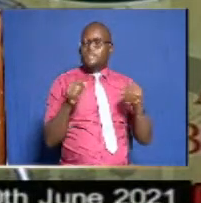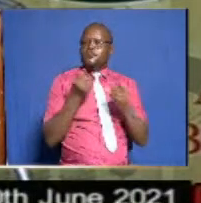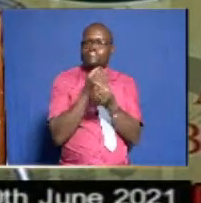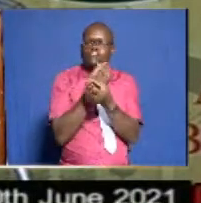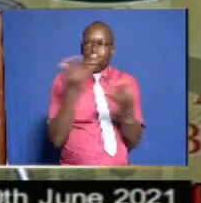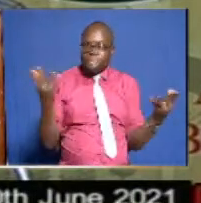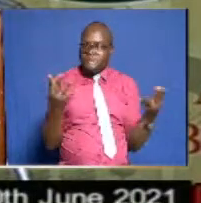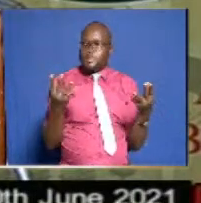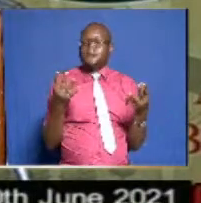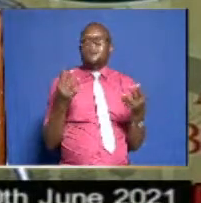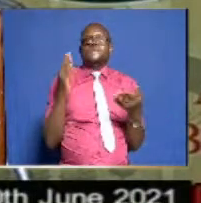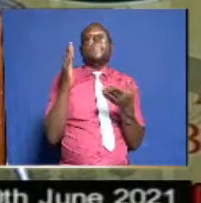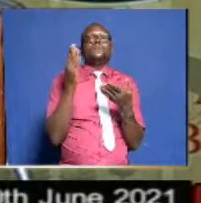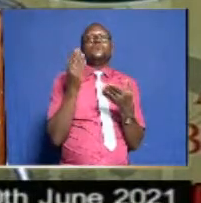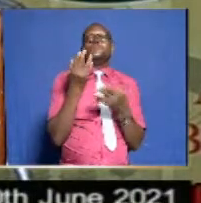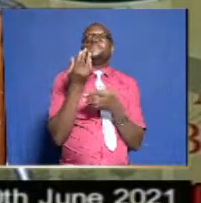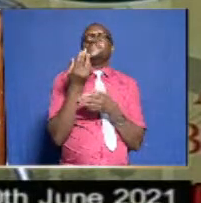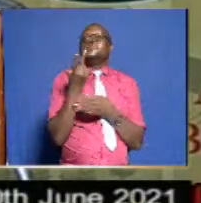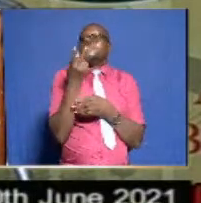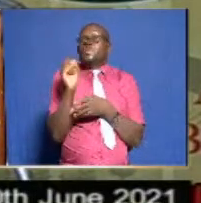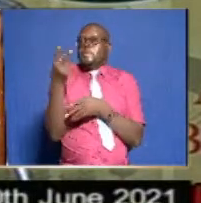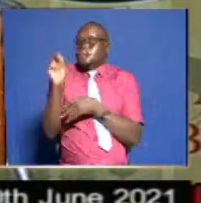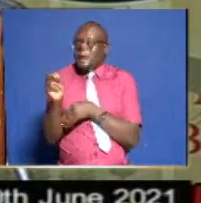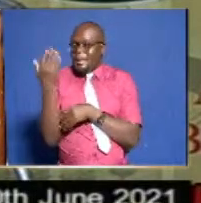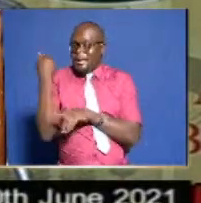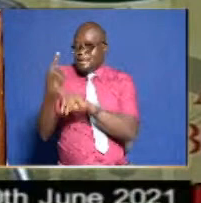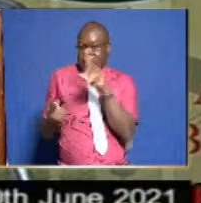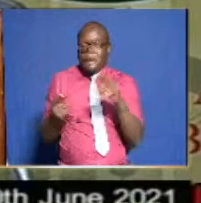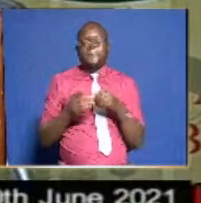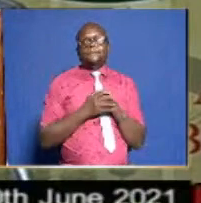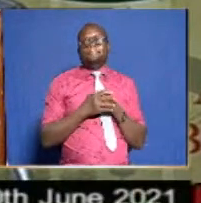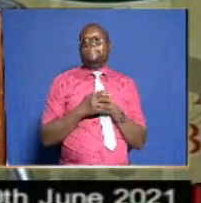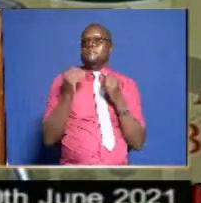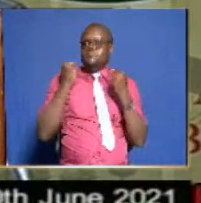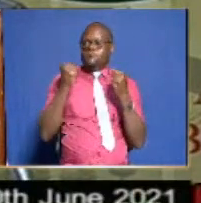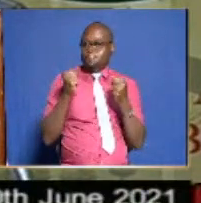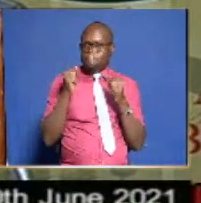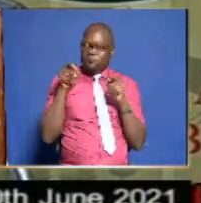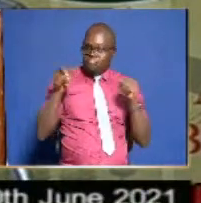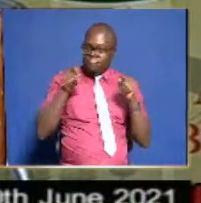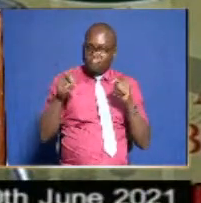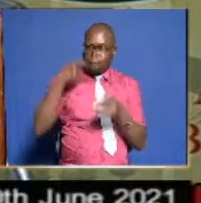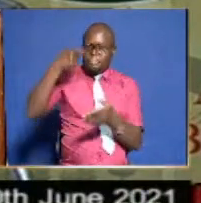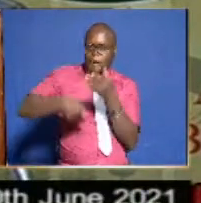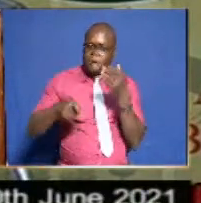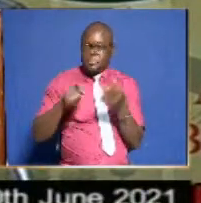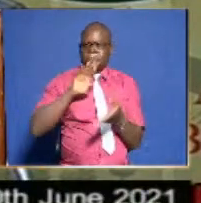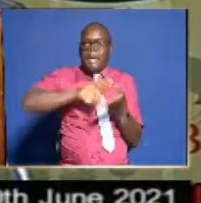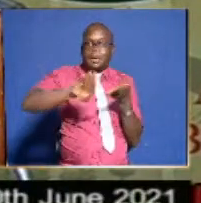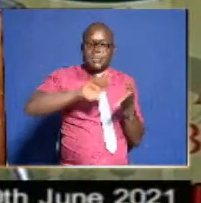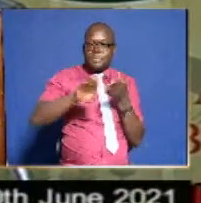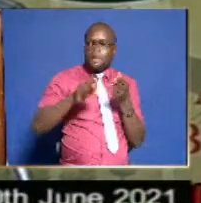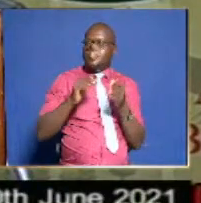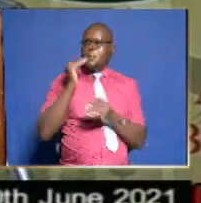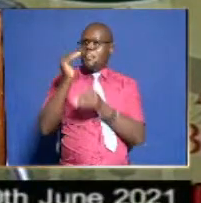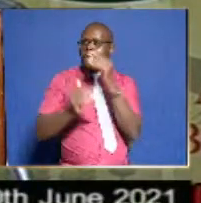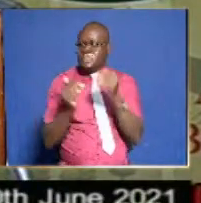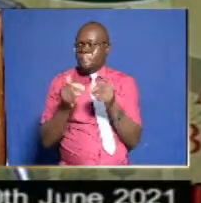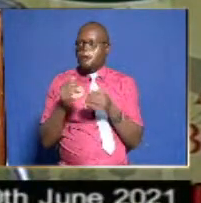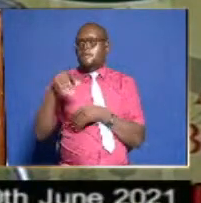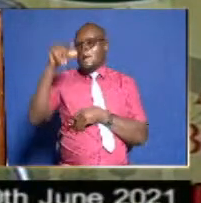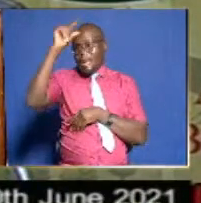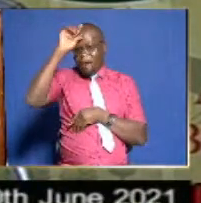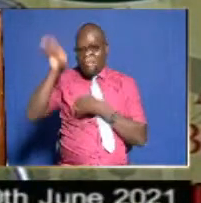in September 2020. Mr. Speaker, to strengthen the administration of tax exemptions process for official aid-funded